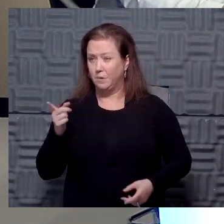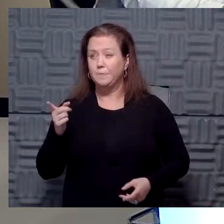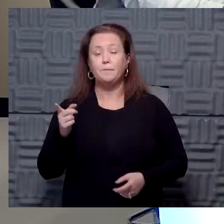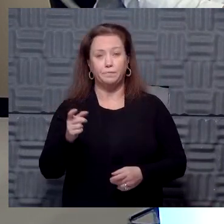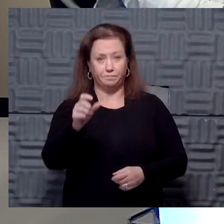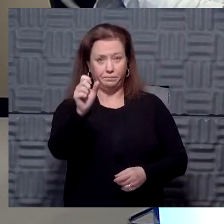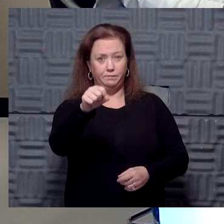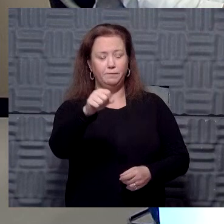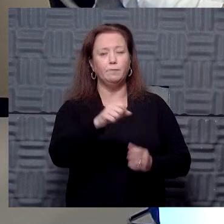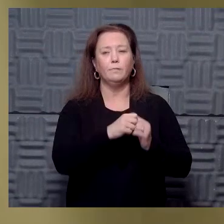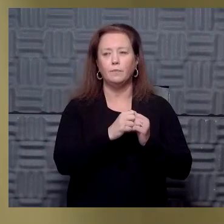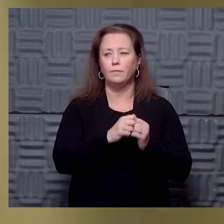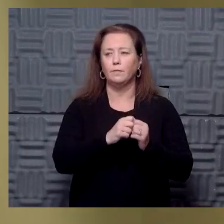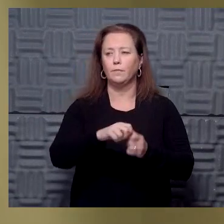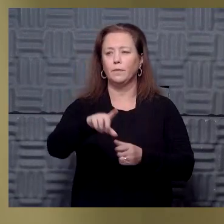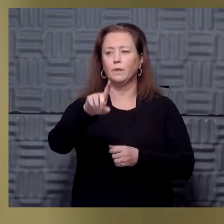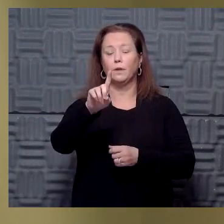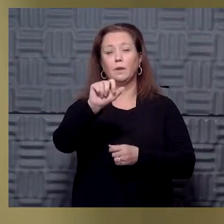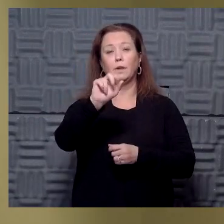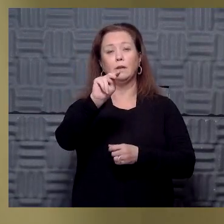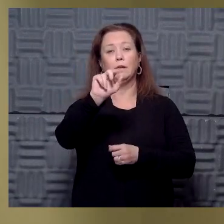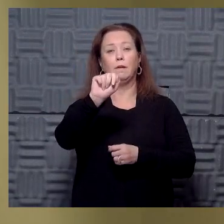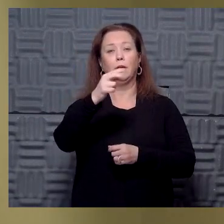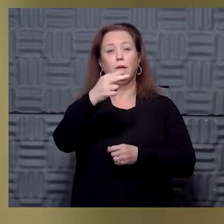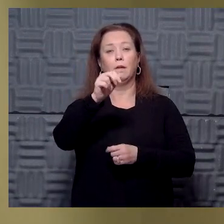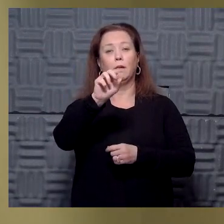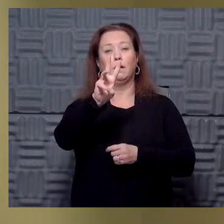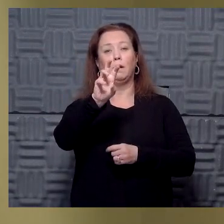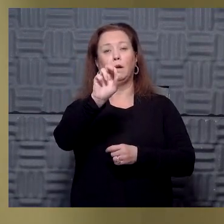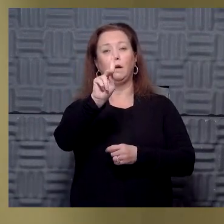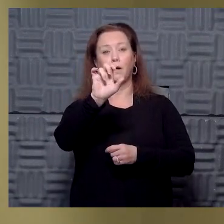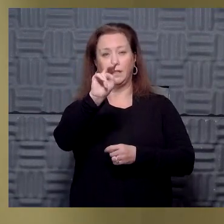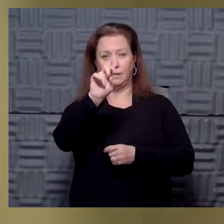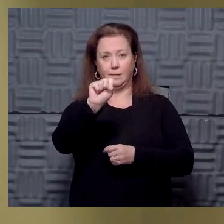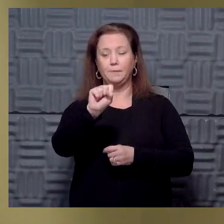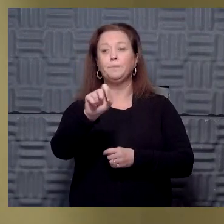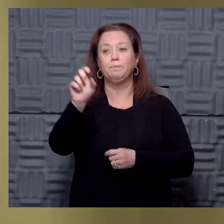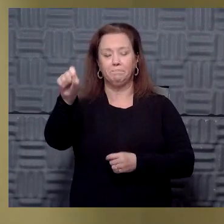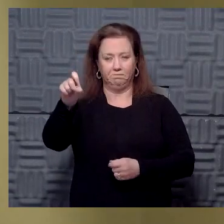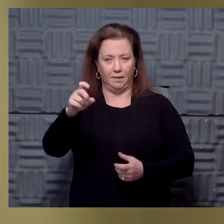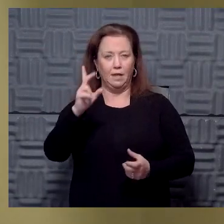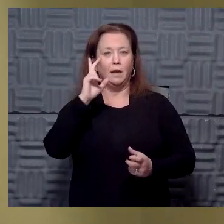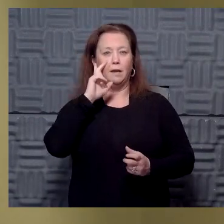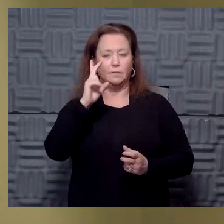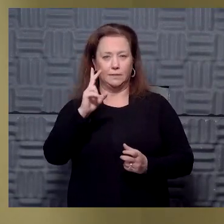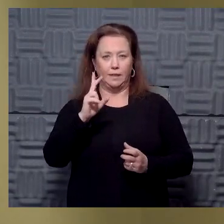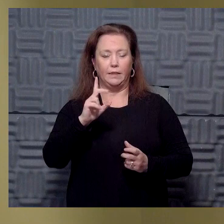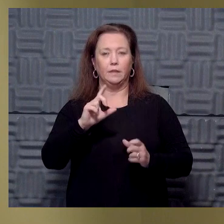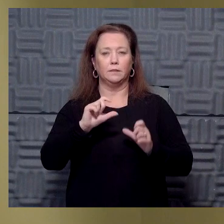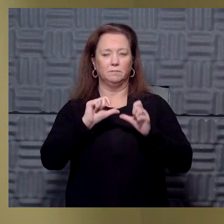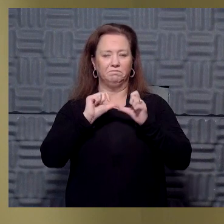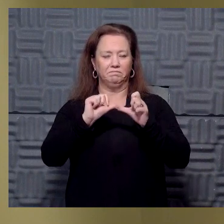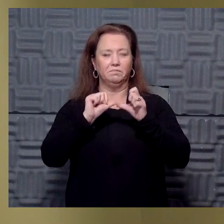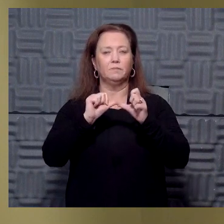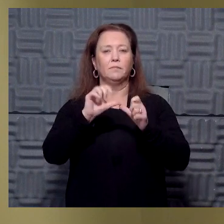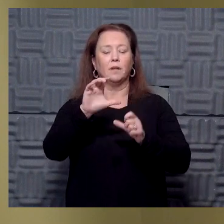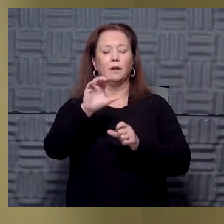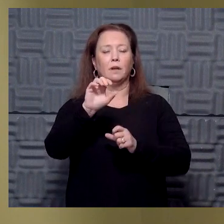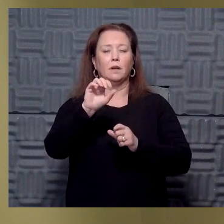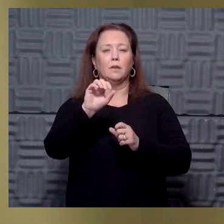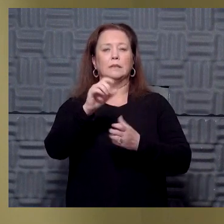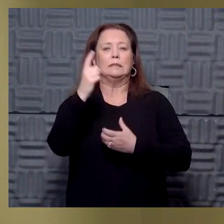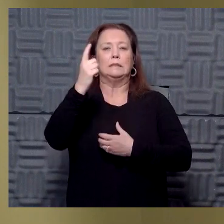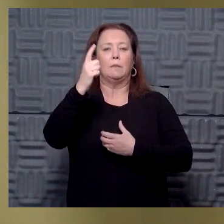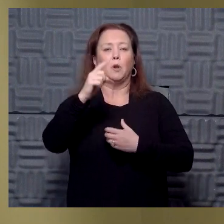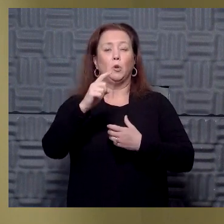Yeah, I can answer that. I mean, I think that is probably one of the more promising things. We've seen convalescent sera, basically meaning